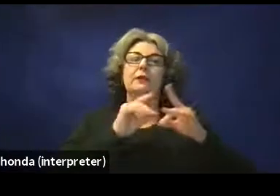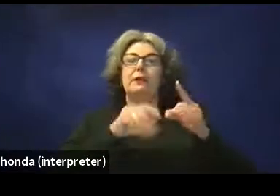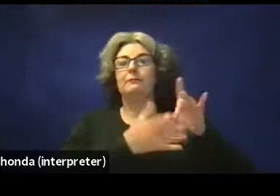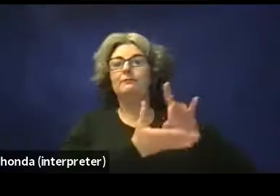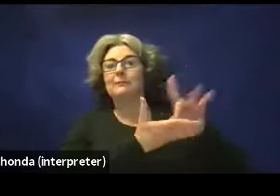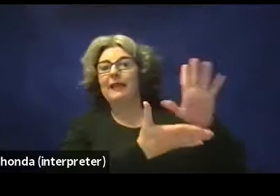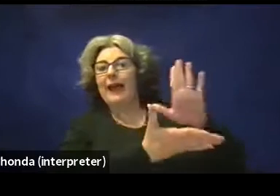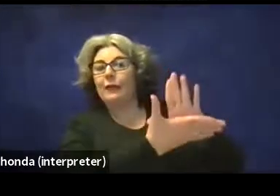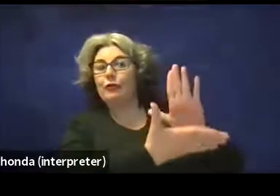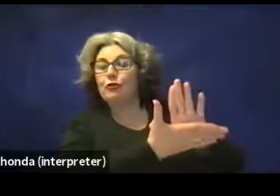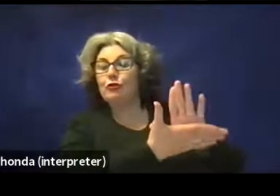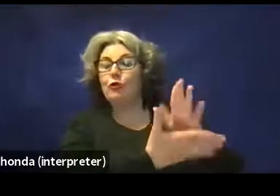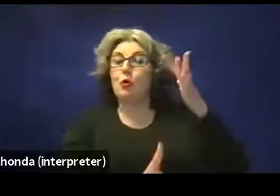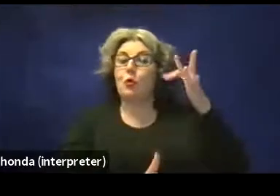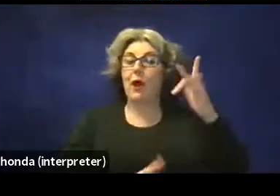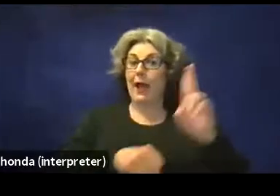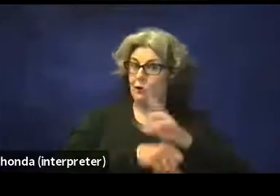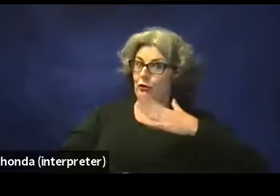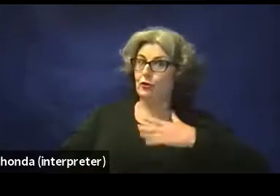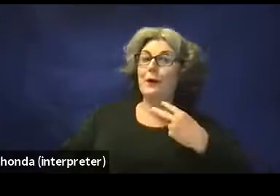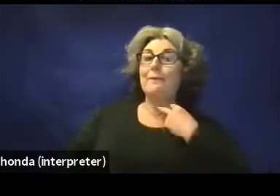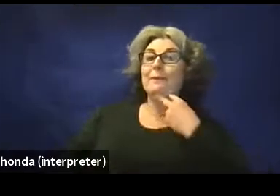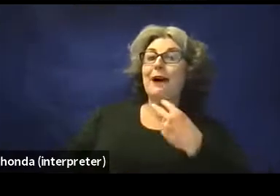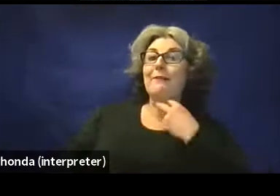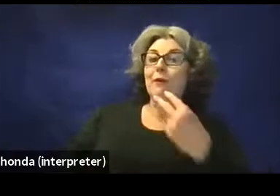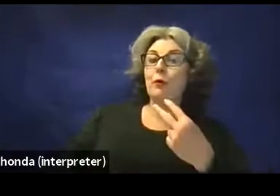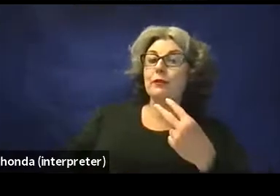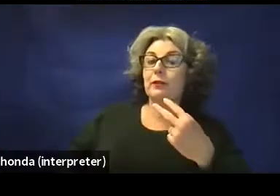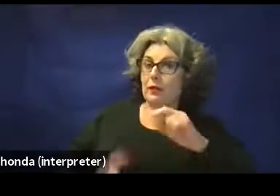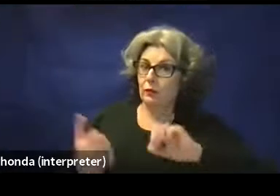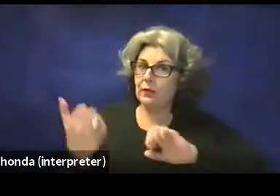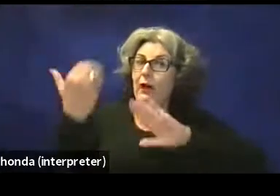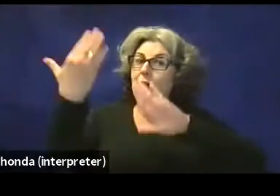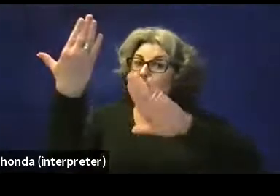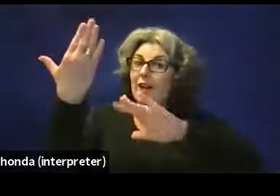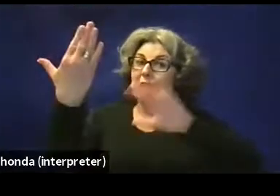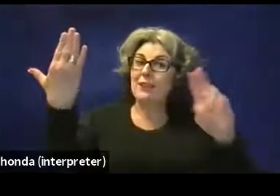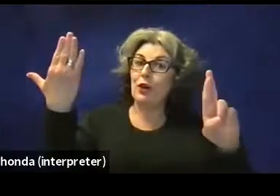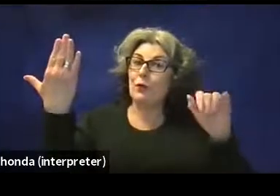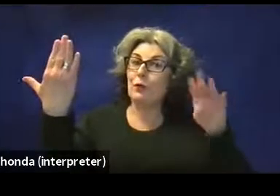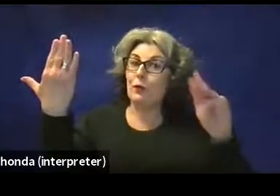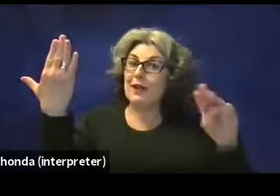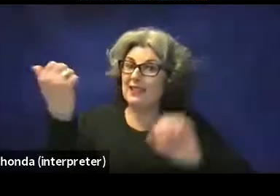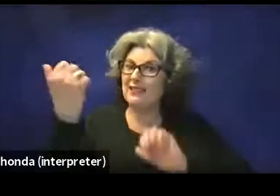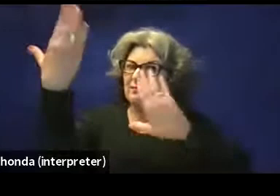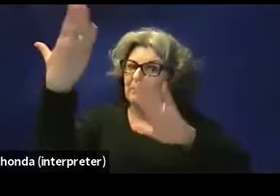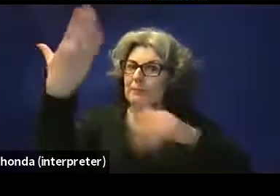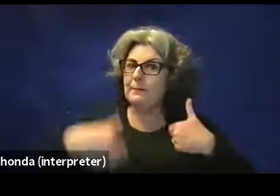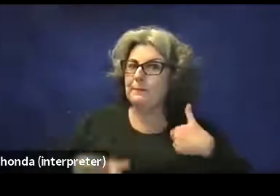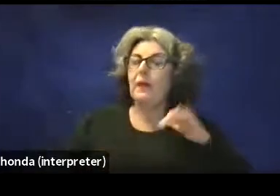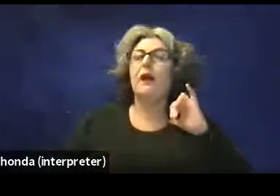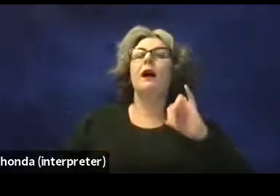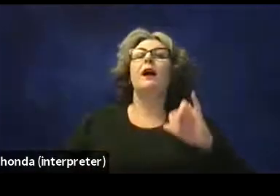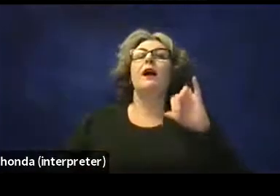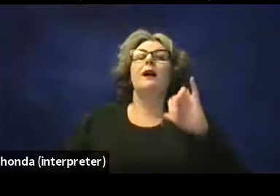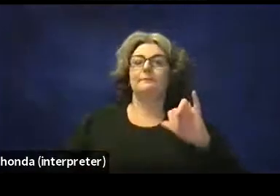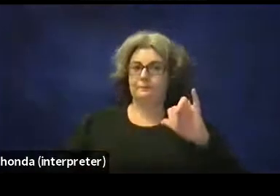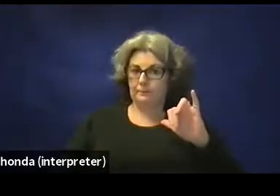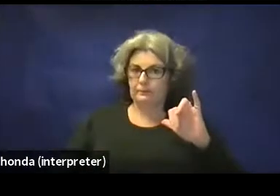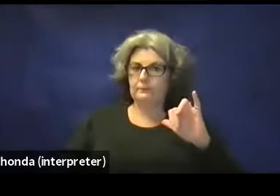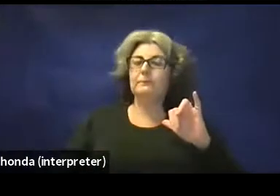school because I was using my voice when I was faced with this racism. And so I realized when